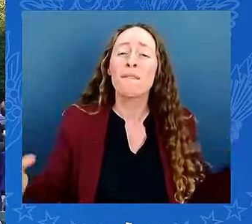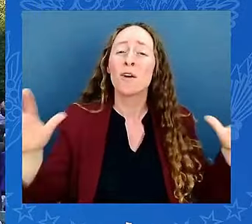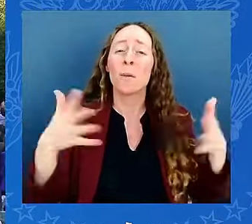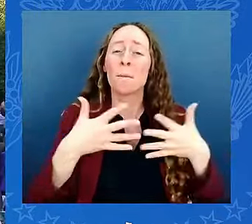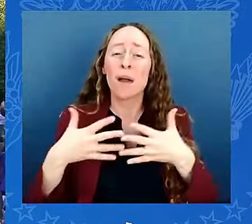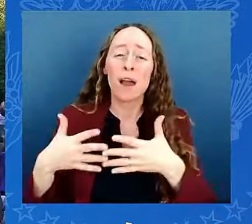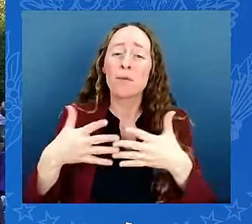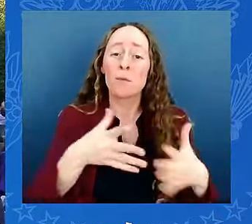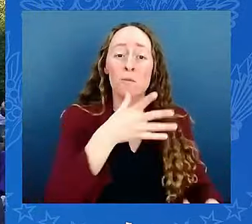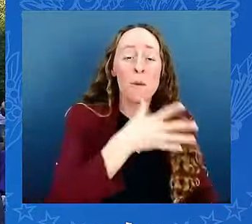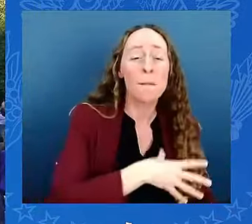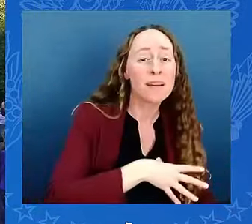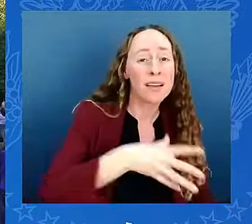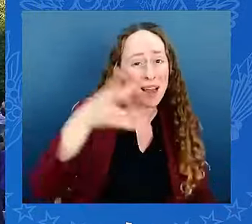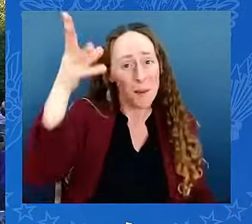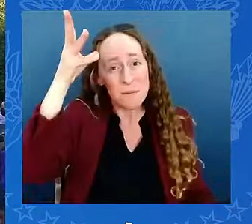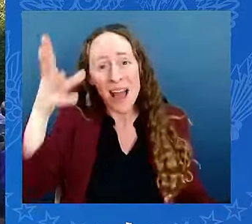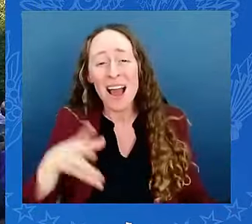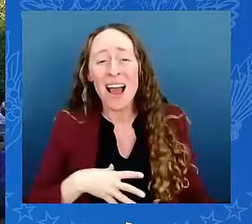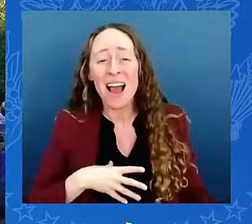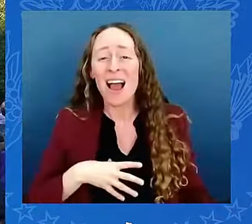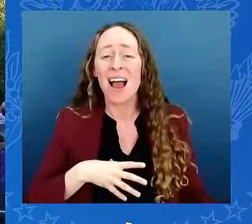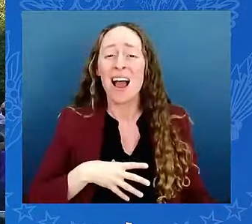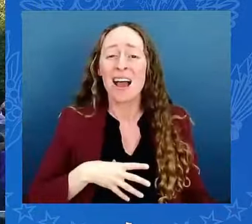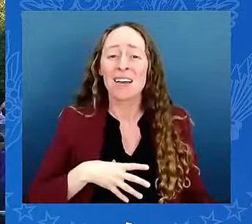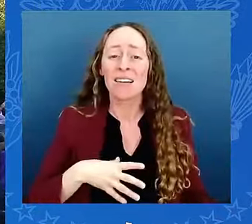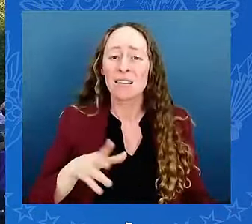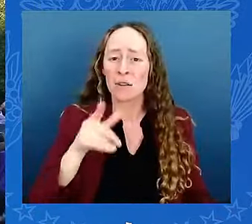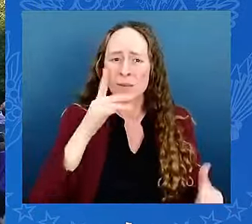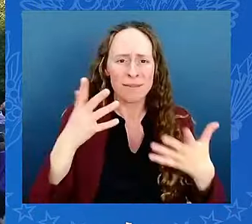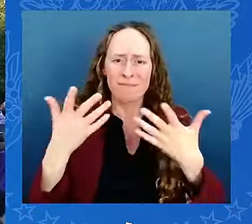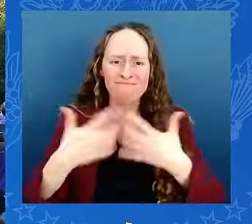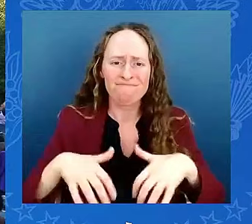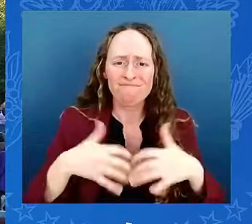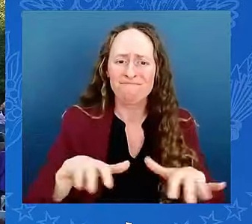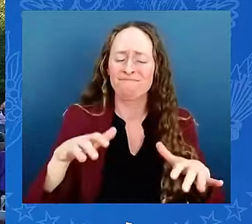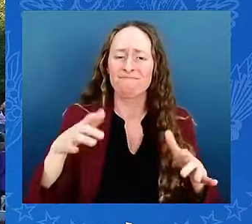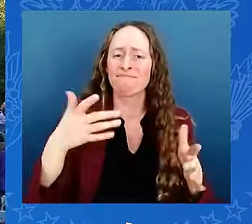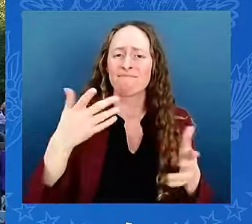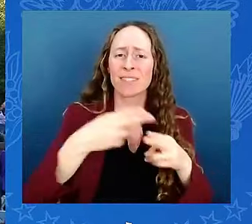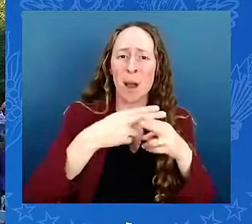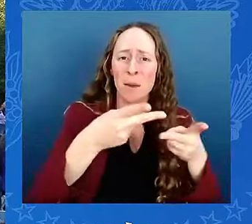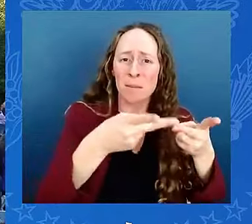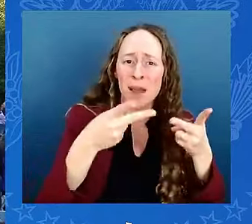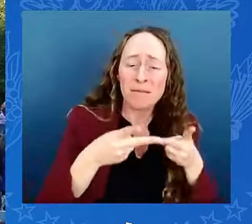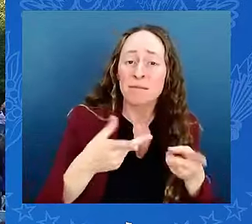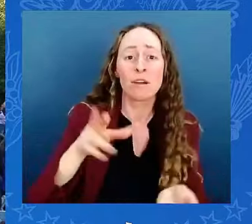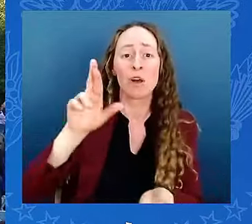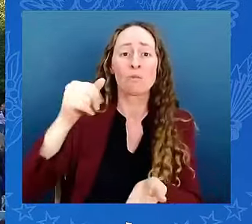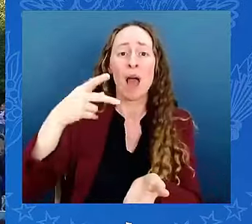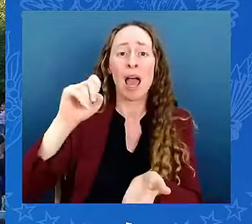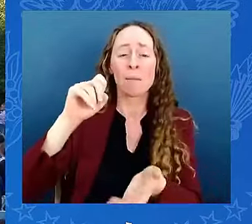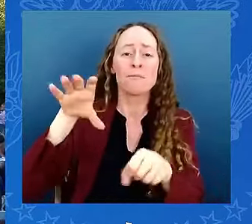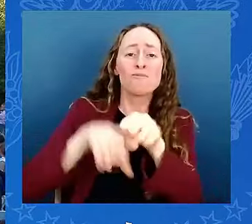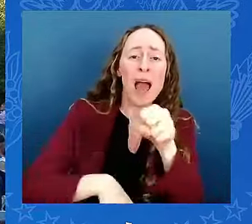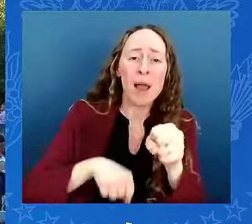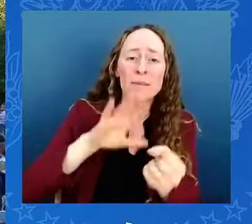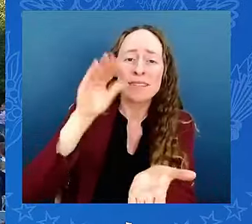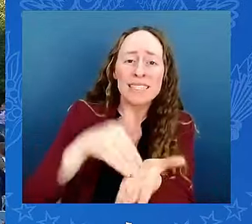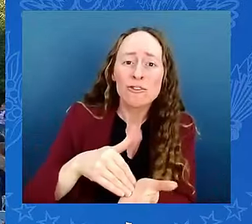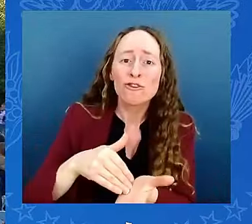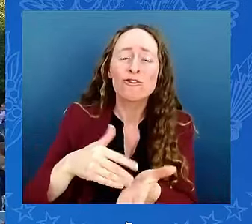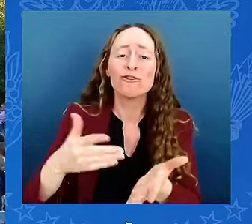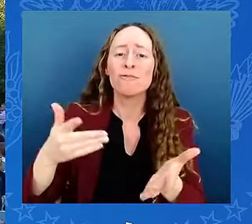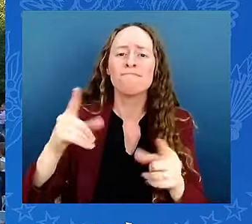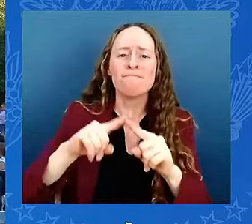run shelters and rape crisis centers, fighters and allies who stand up to industry titans to expose